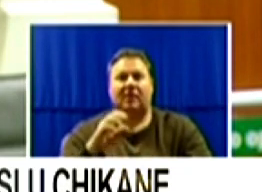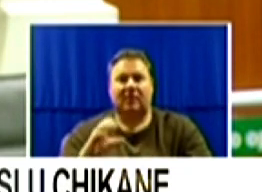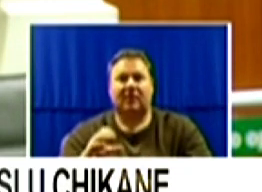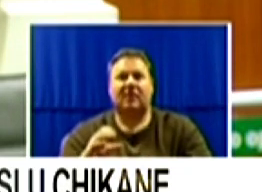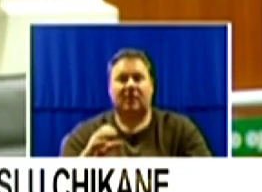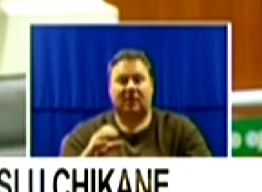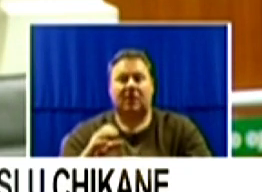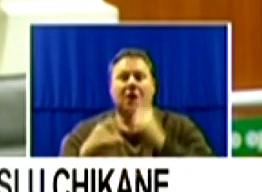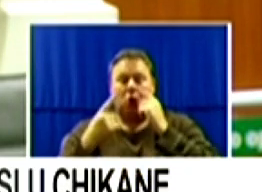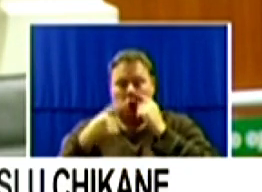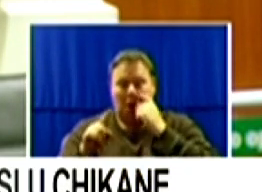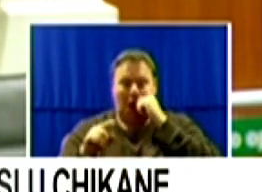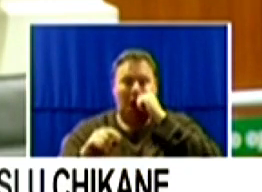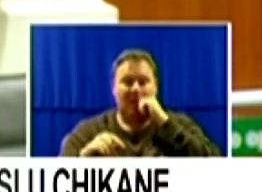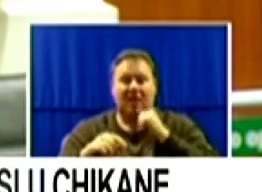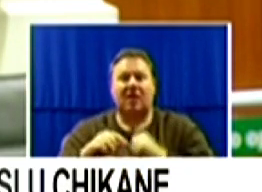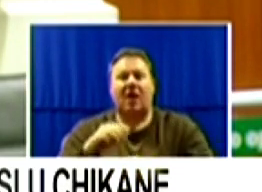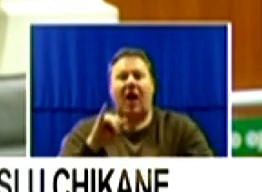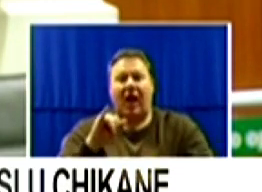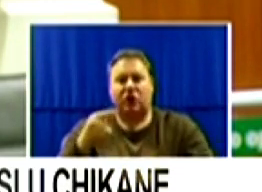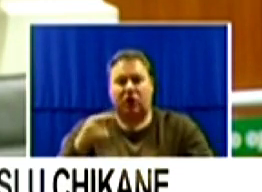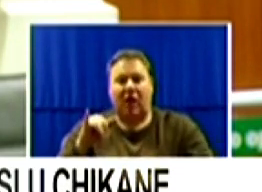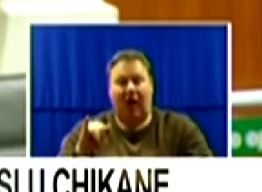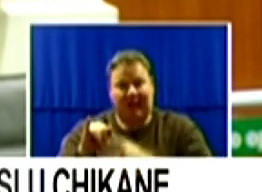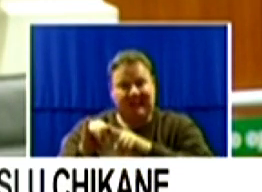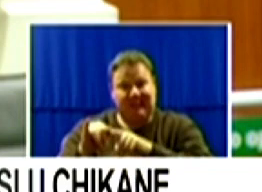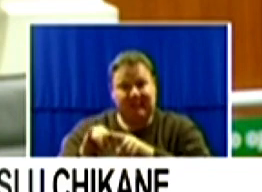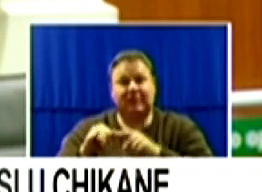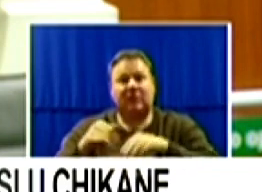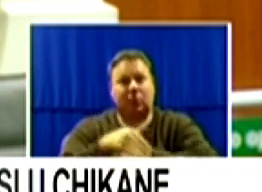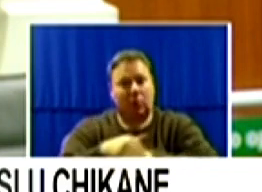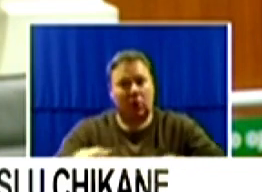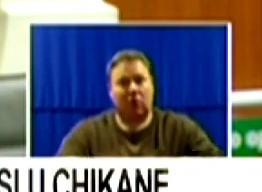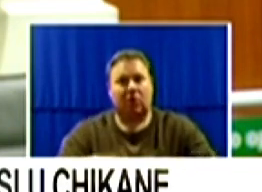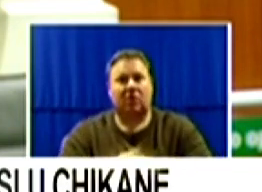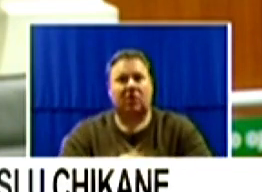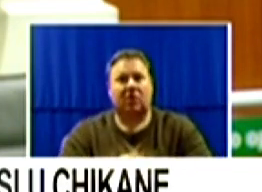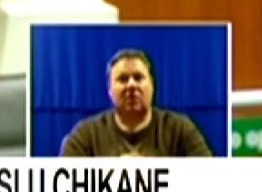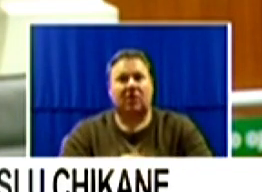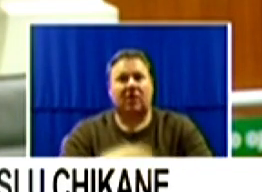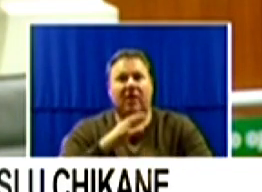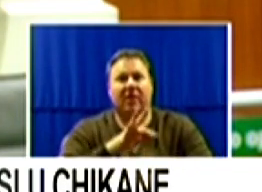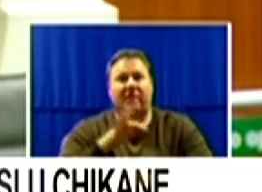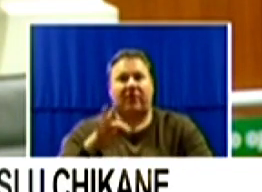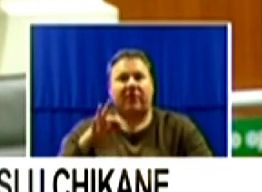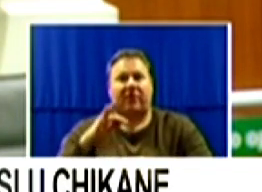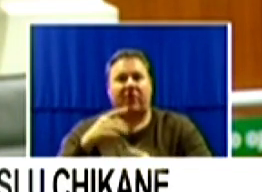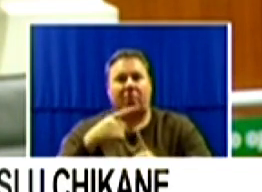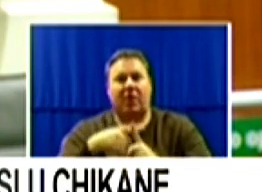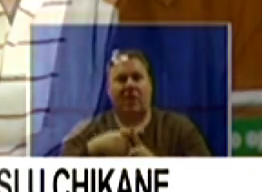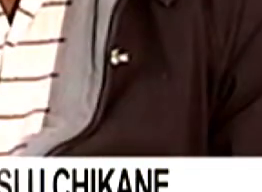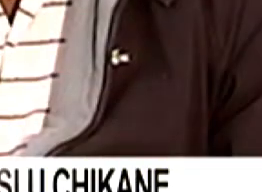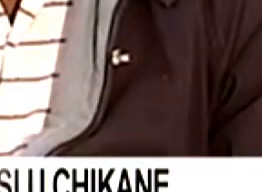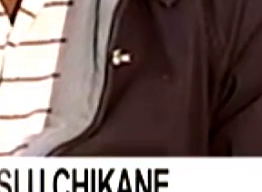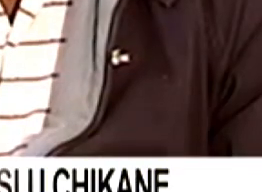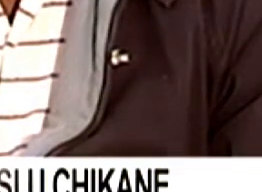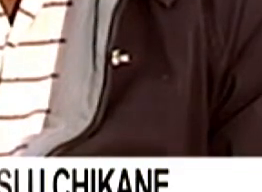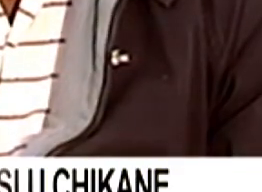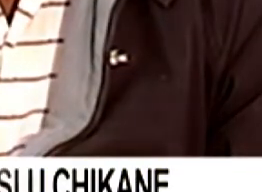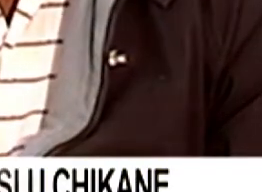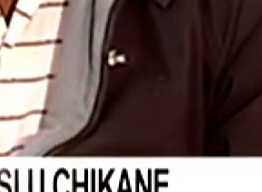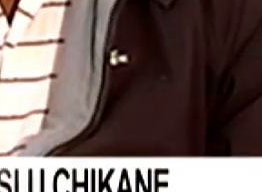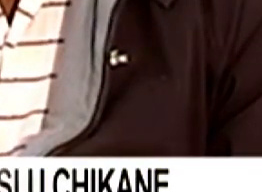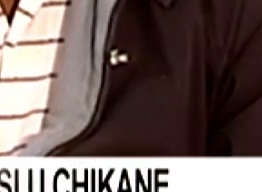IGI should be impartial, and thus VFF Plus cannot support this appointment.